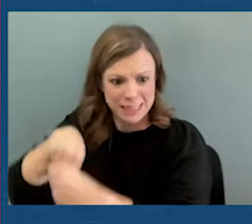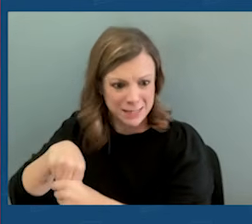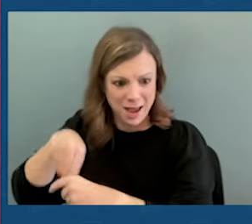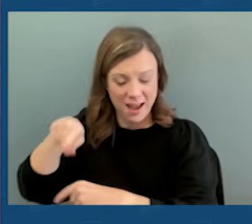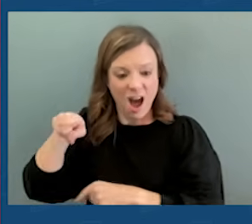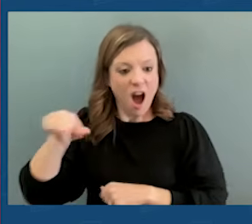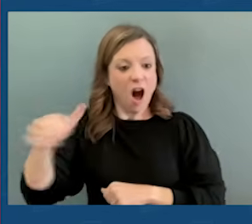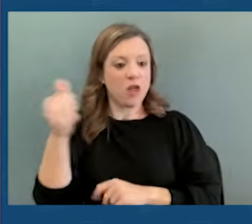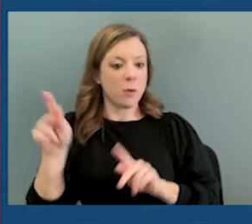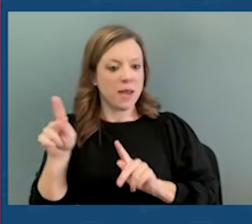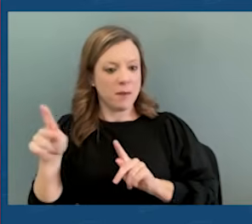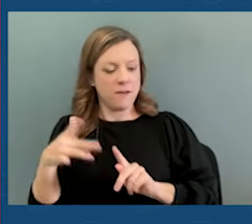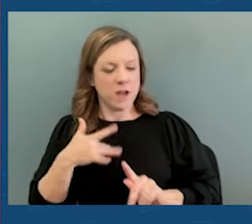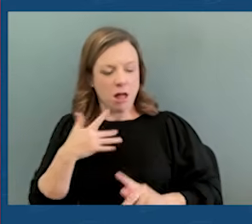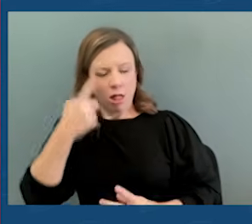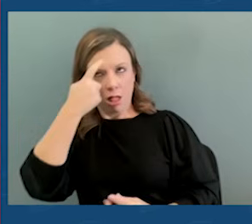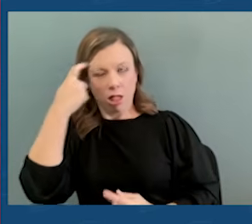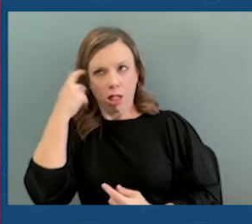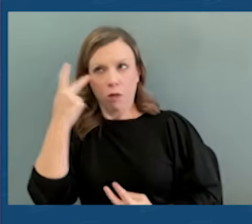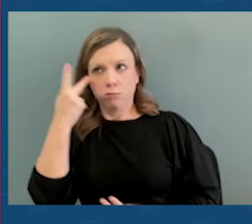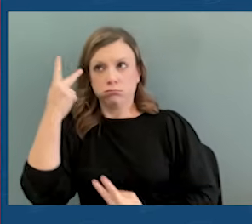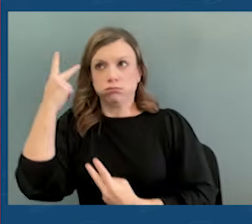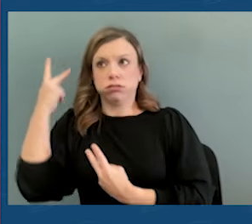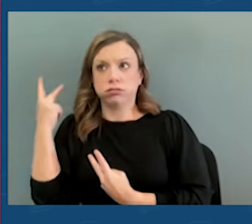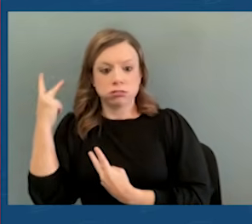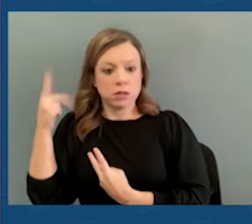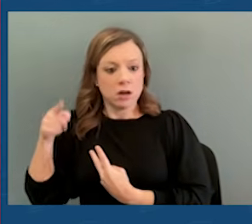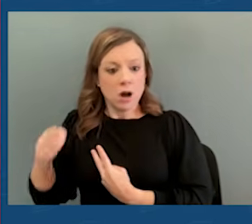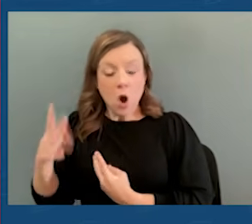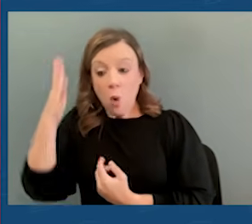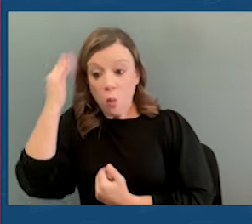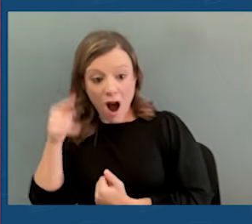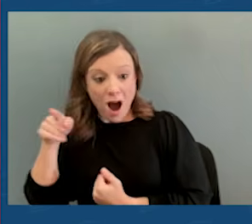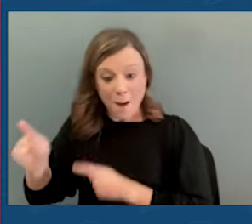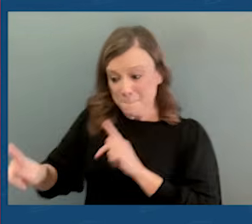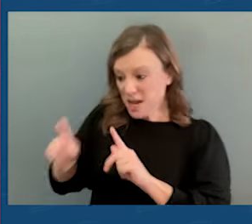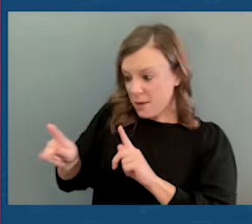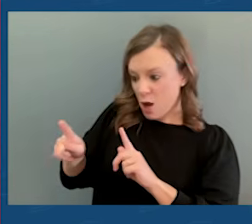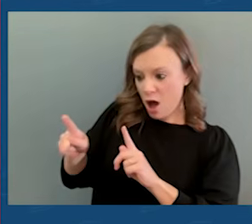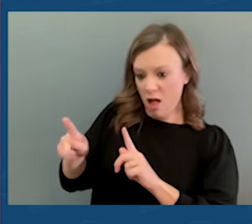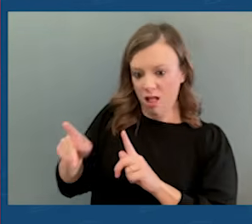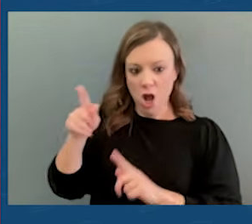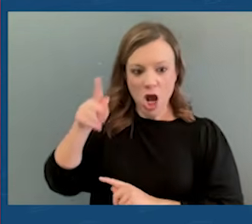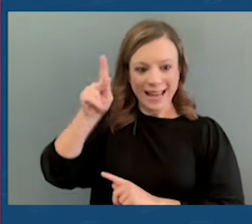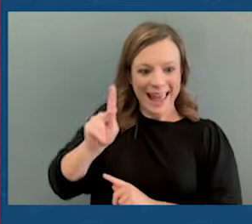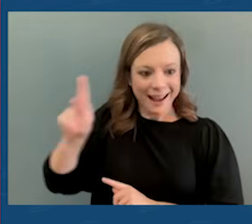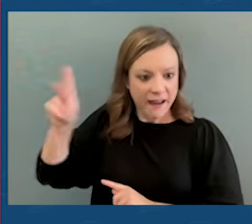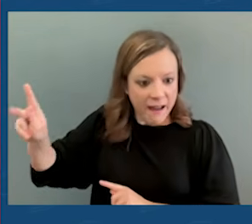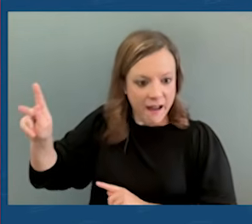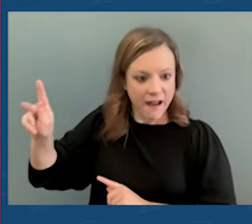death by men in white robes, the Klan and the lynch mob.